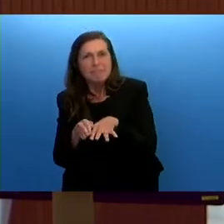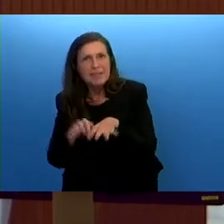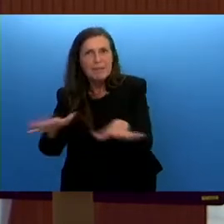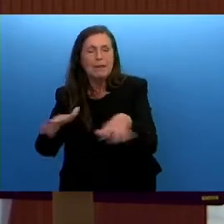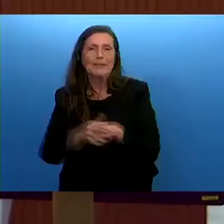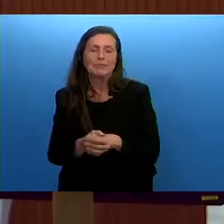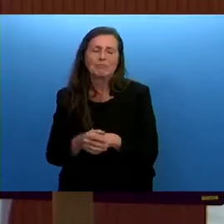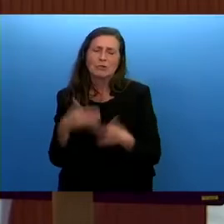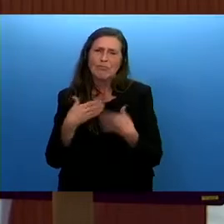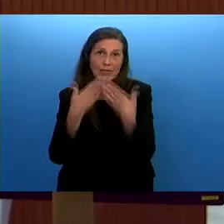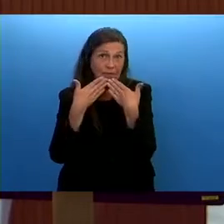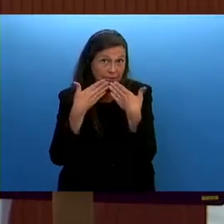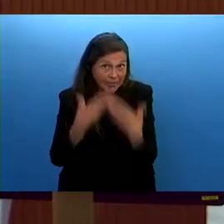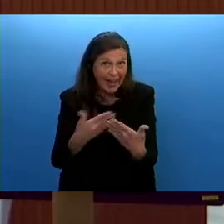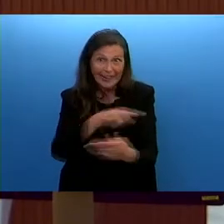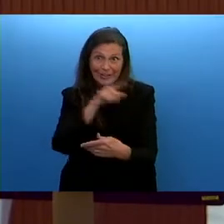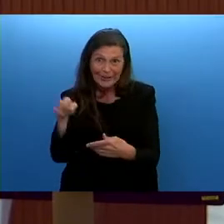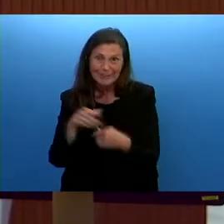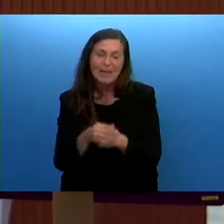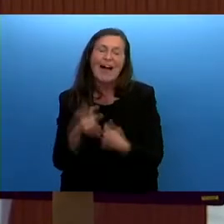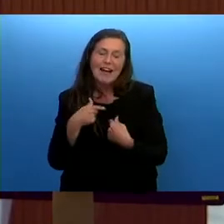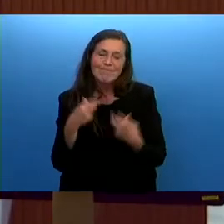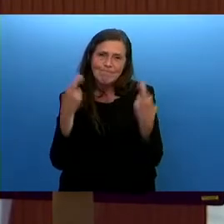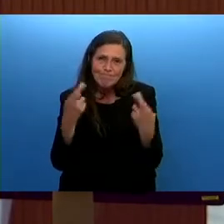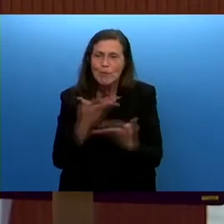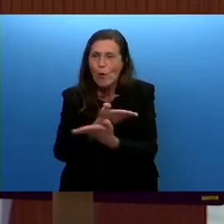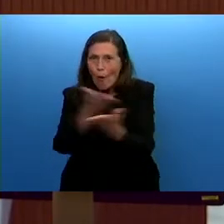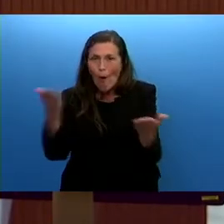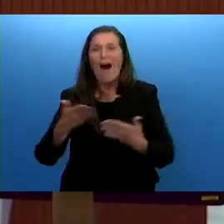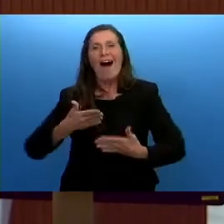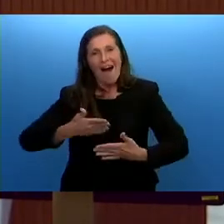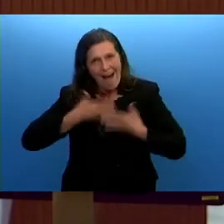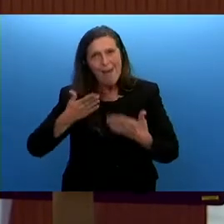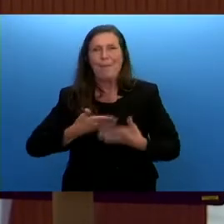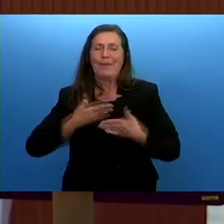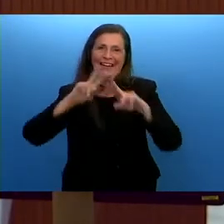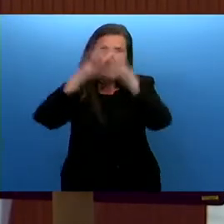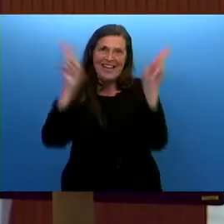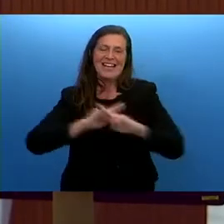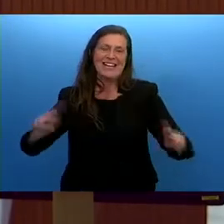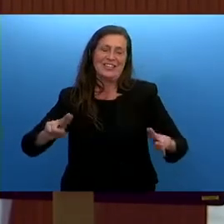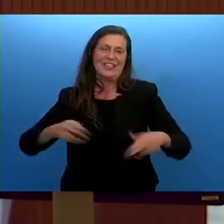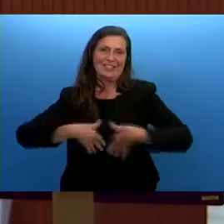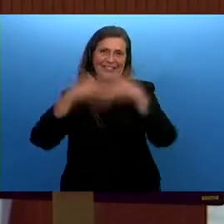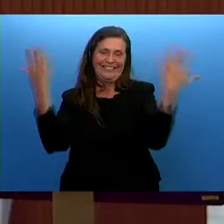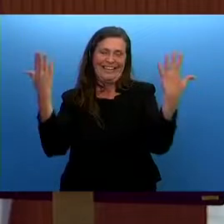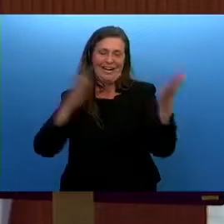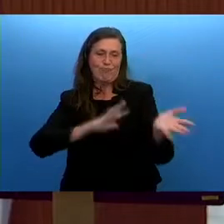this important topic, and I also wish everyone happy International Day of Sign Languages. Thank